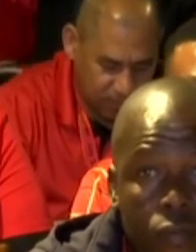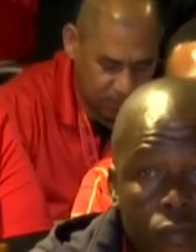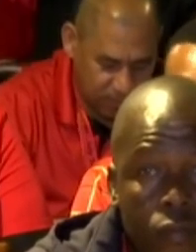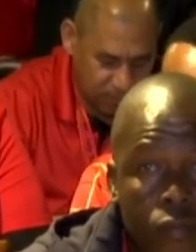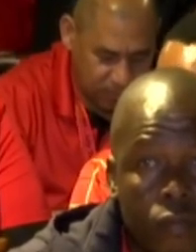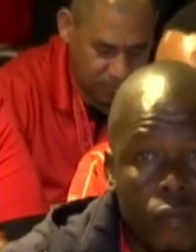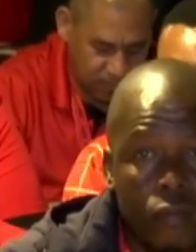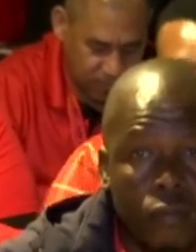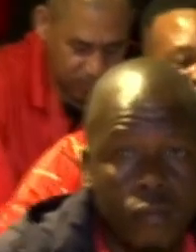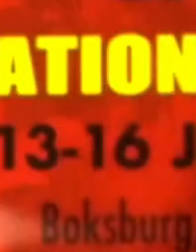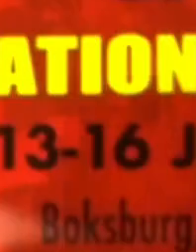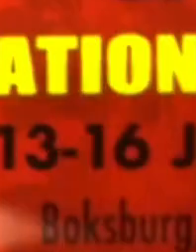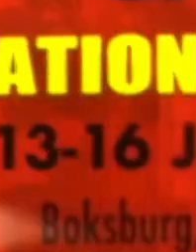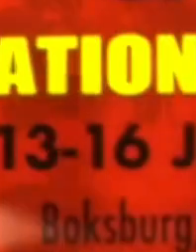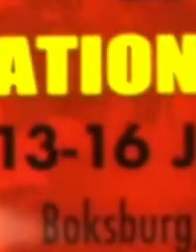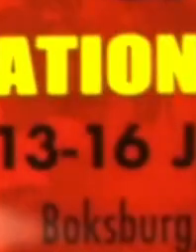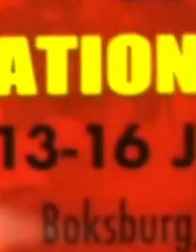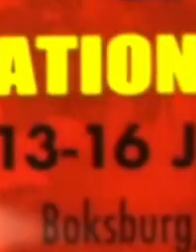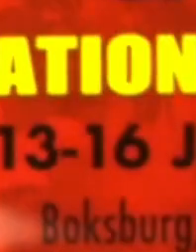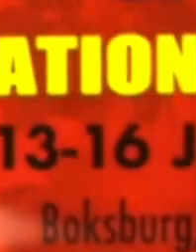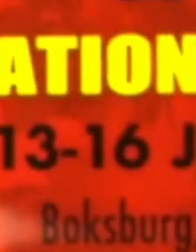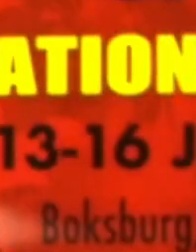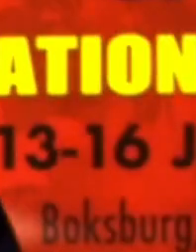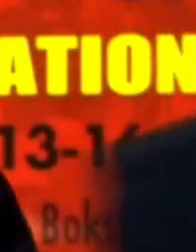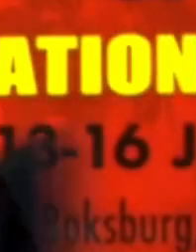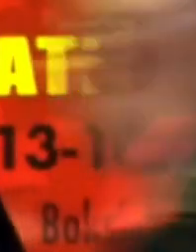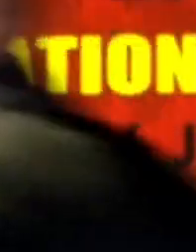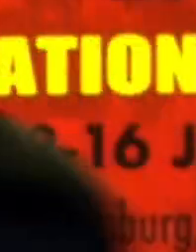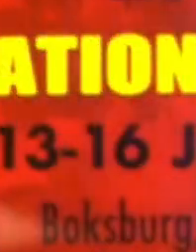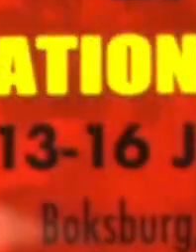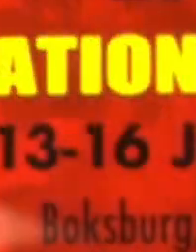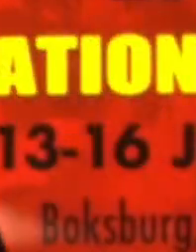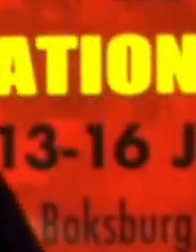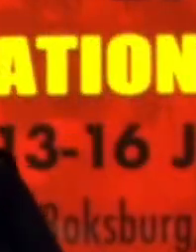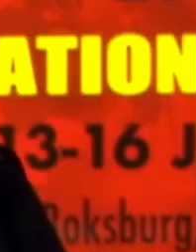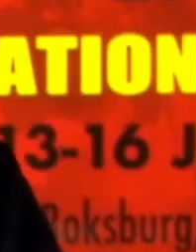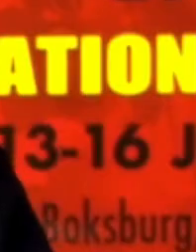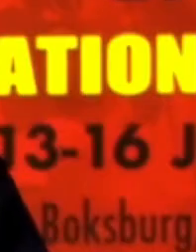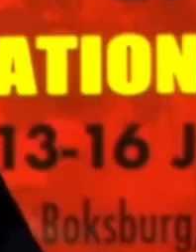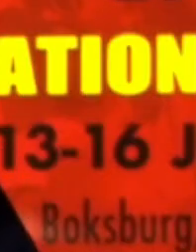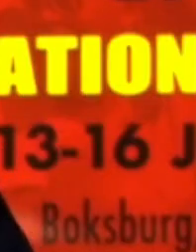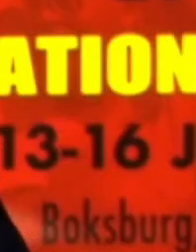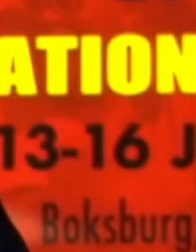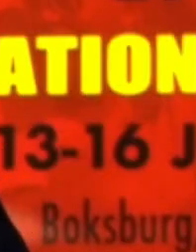time. Thank you. Thank you, comrade. Comrades,